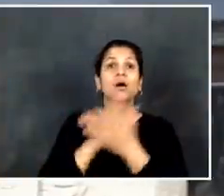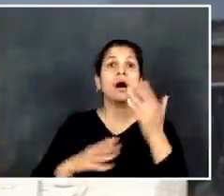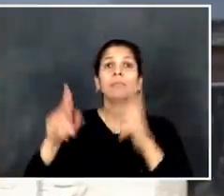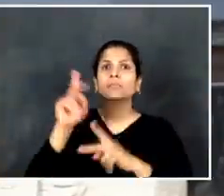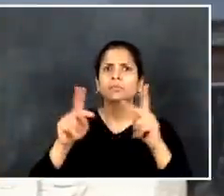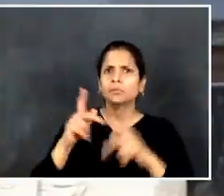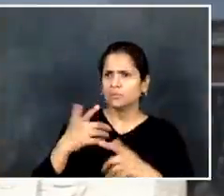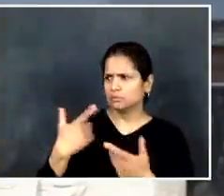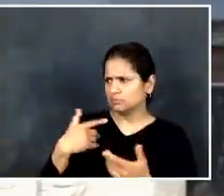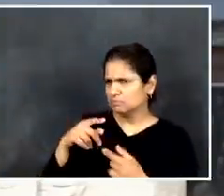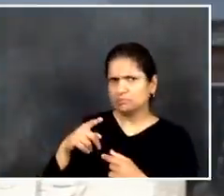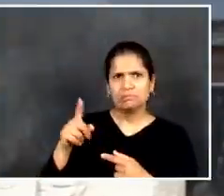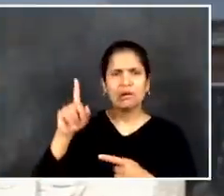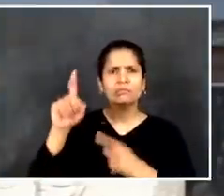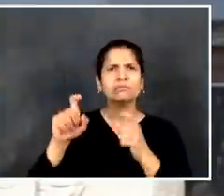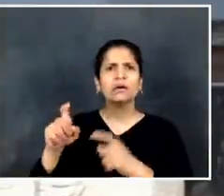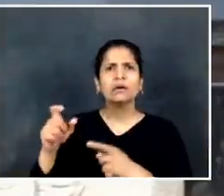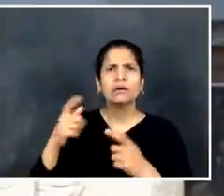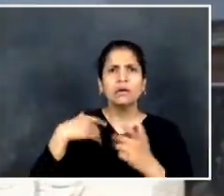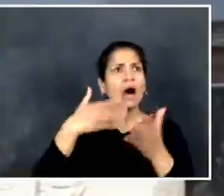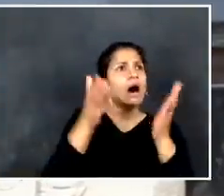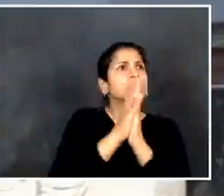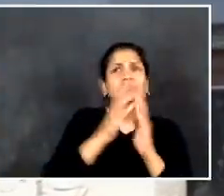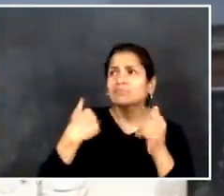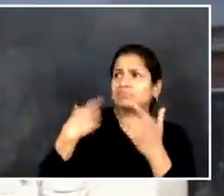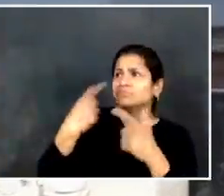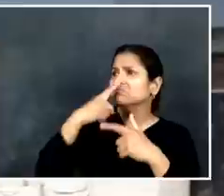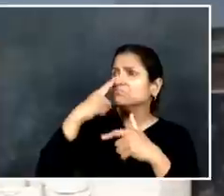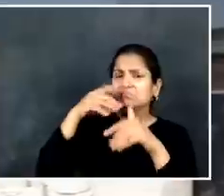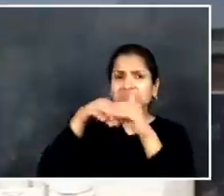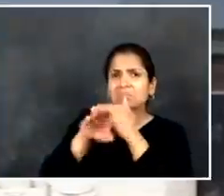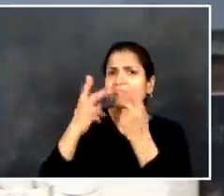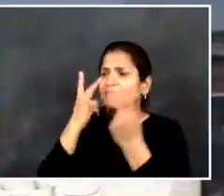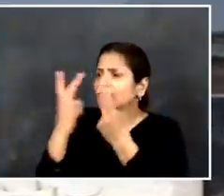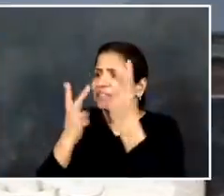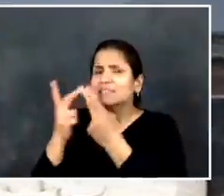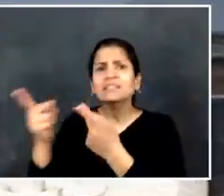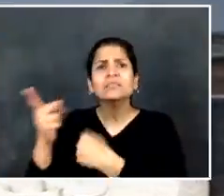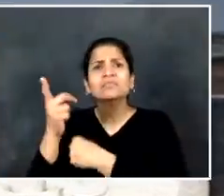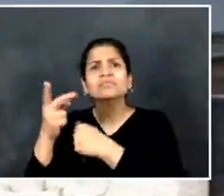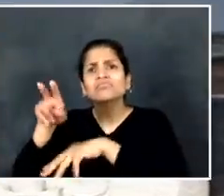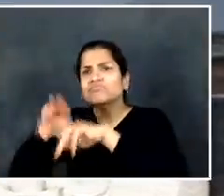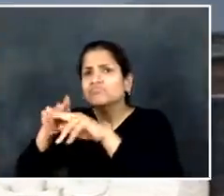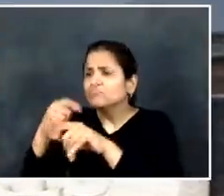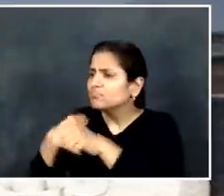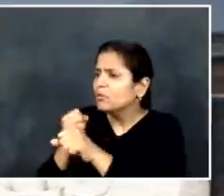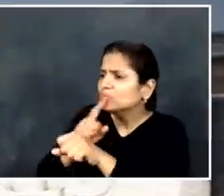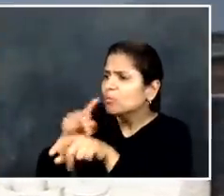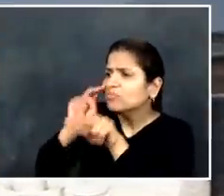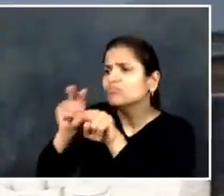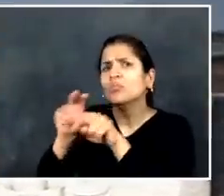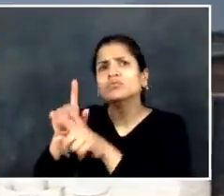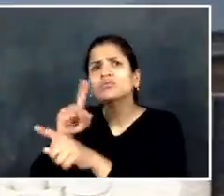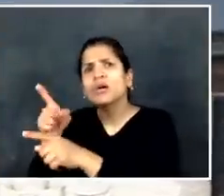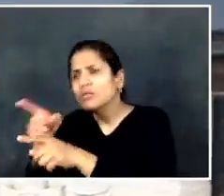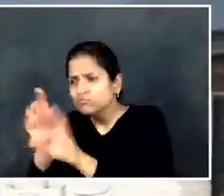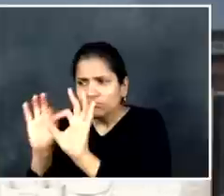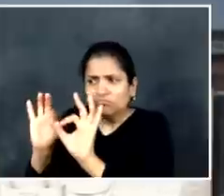hospitals' payrolls to ensure that there is proper care? I appreciate this question a lot because